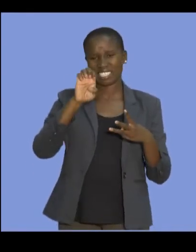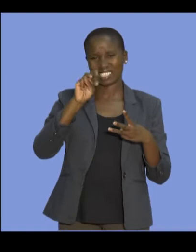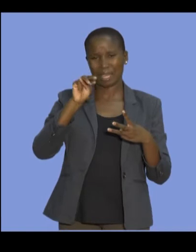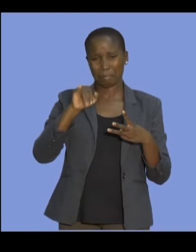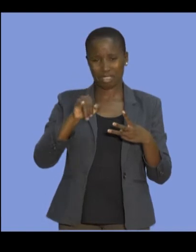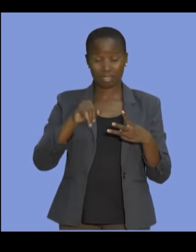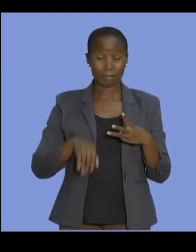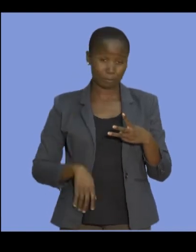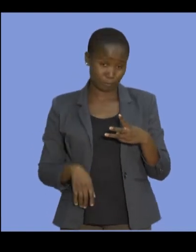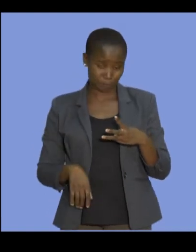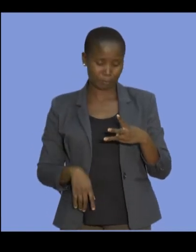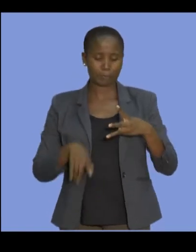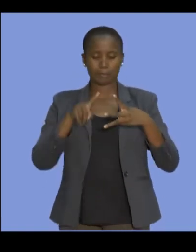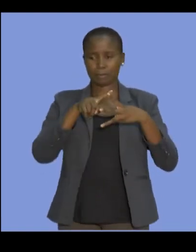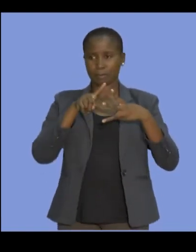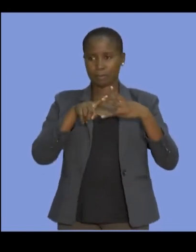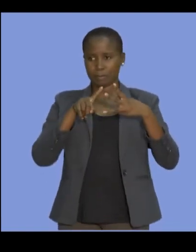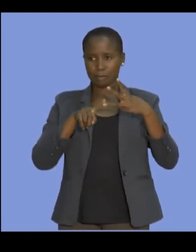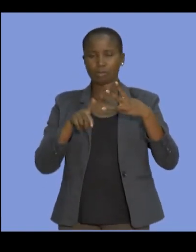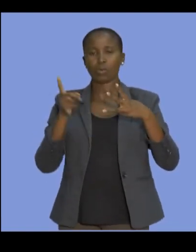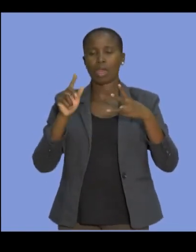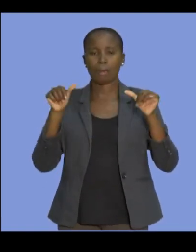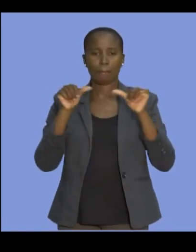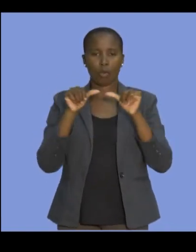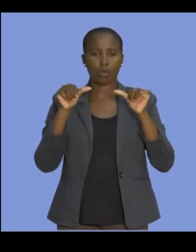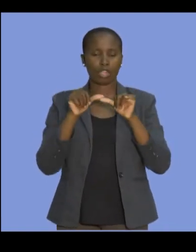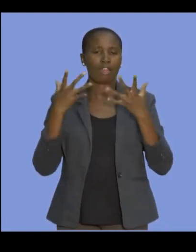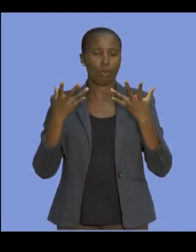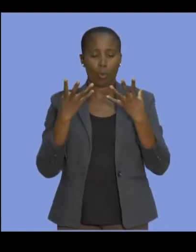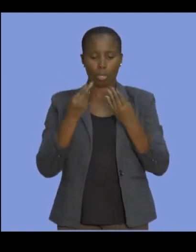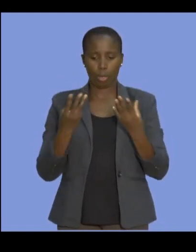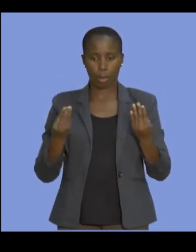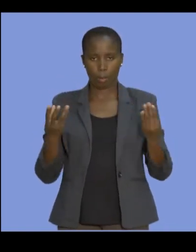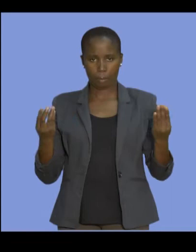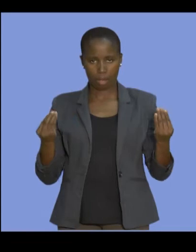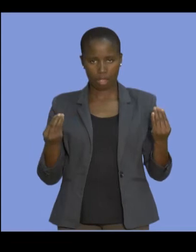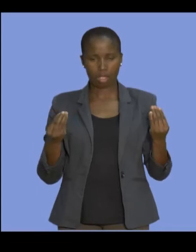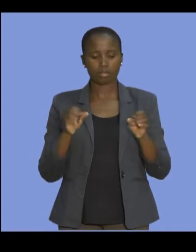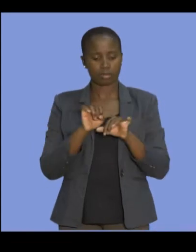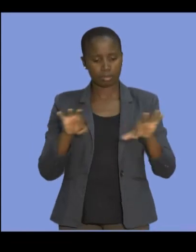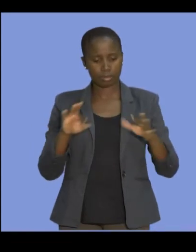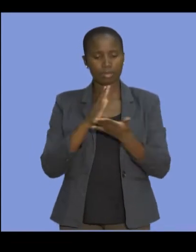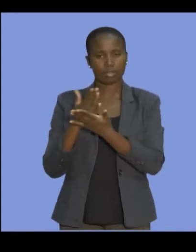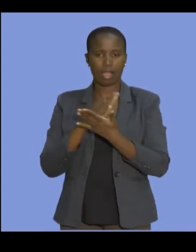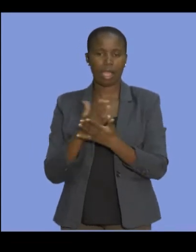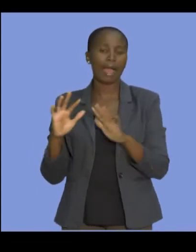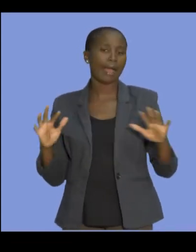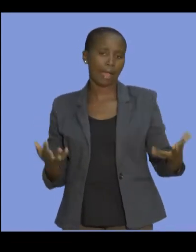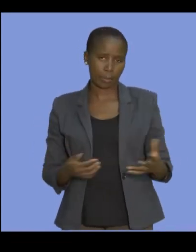Those are the measure of dispersion. Range, interquartile range, and semi-interquartile range.